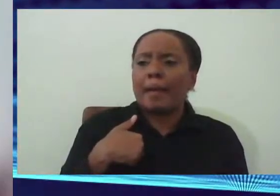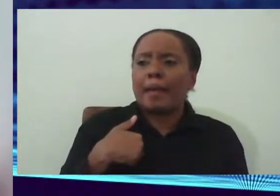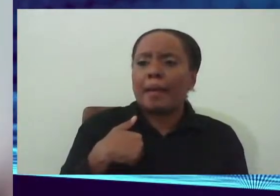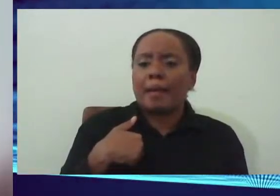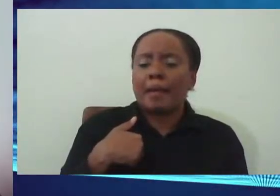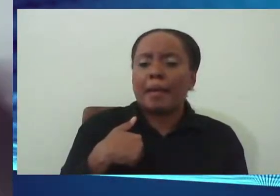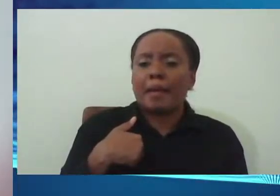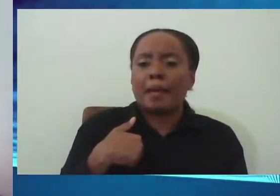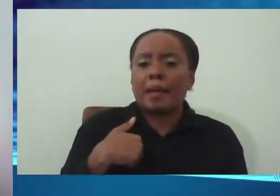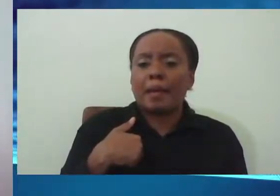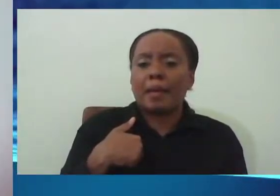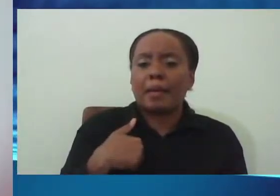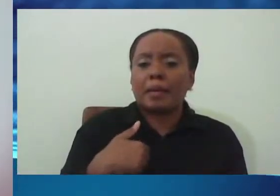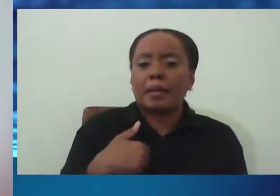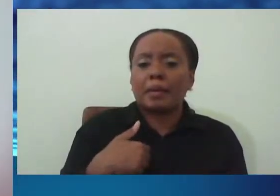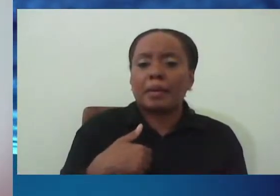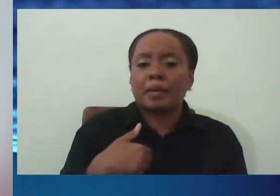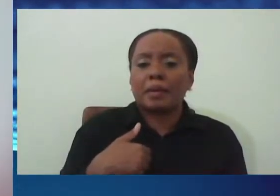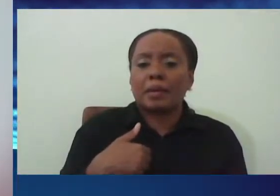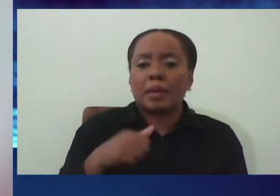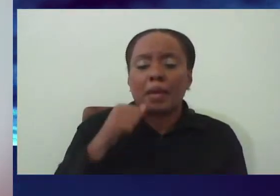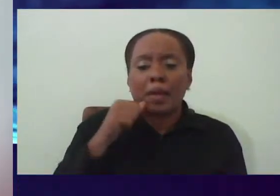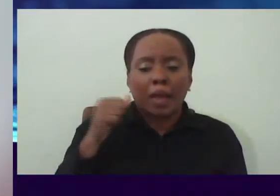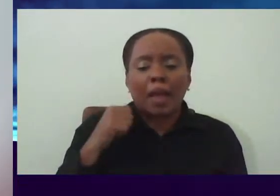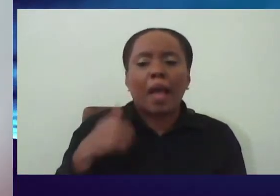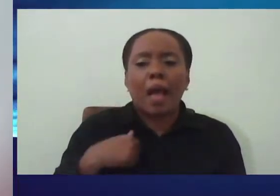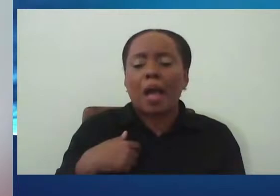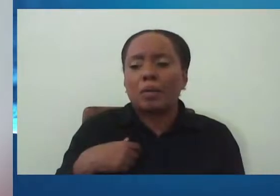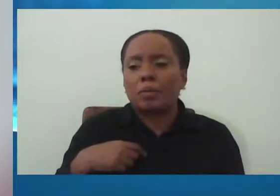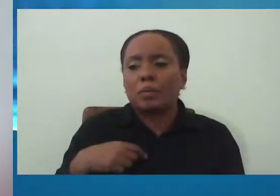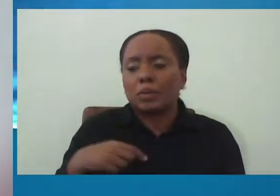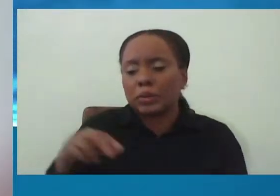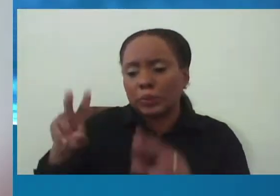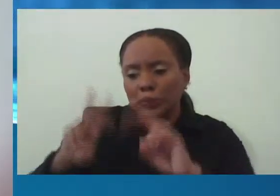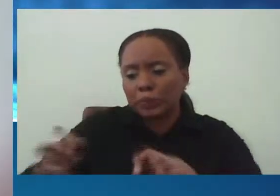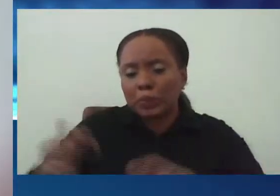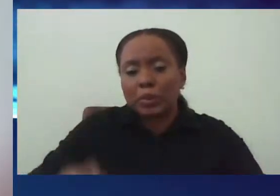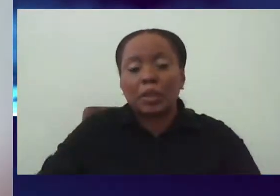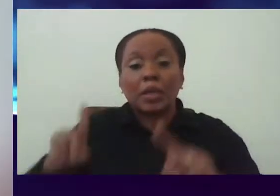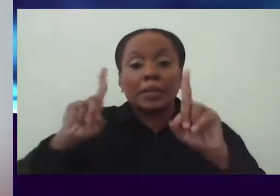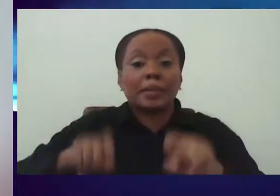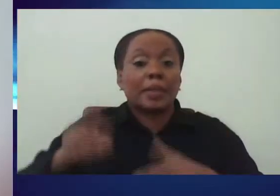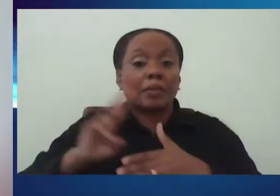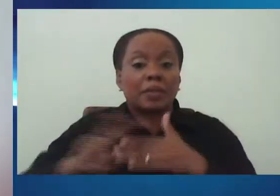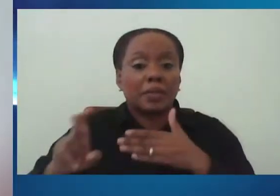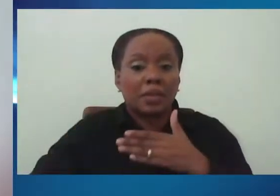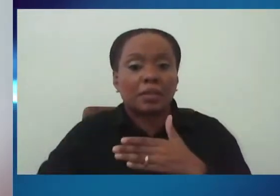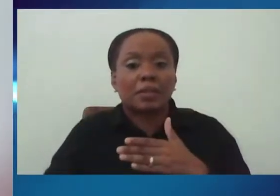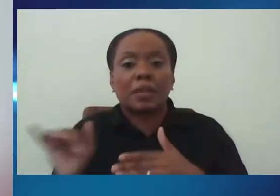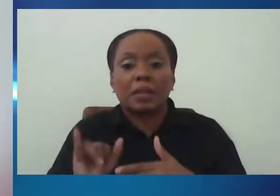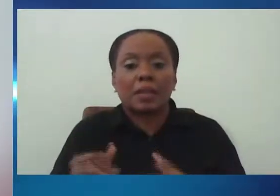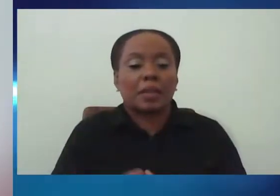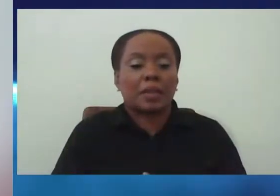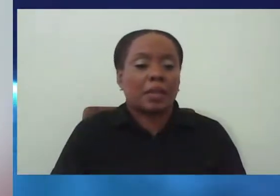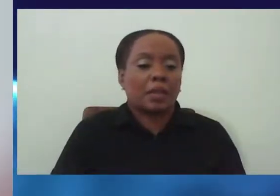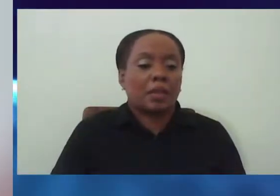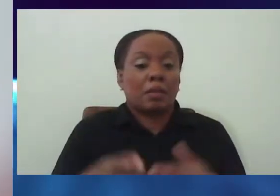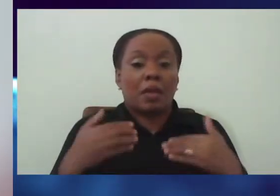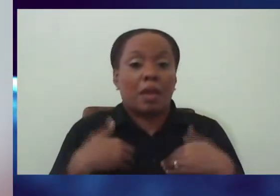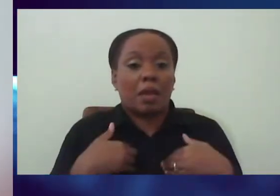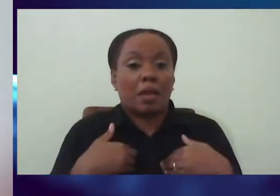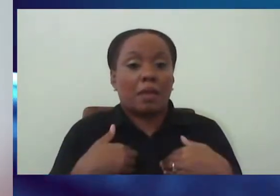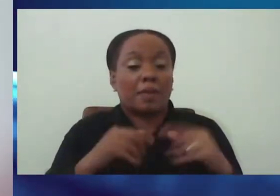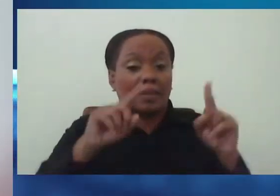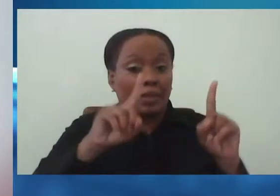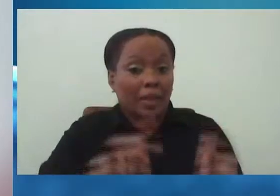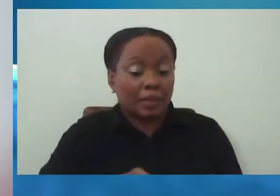there's what we call the latency of test results. So how long does it take between the time a sample is